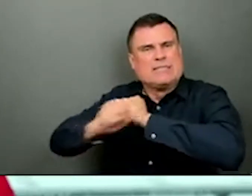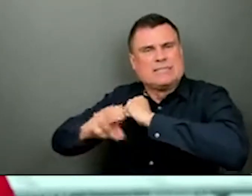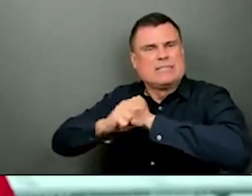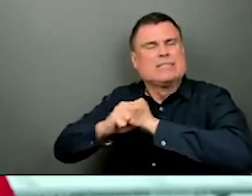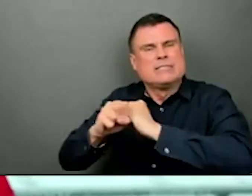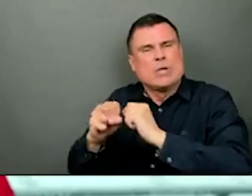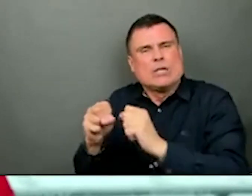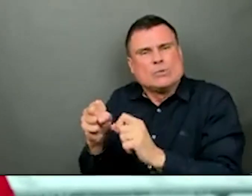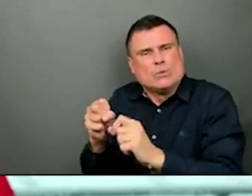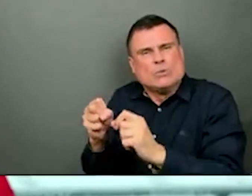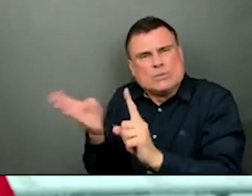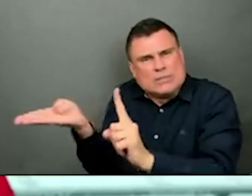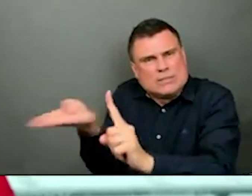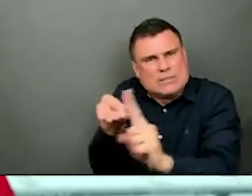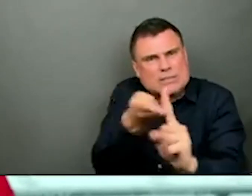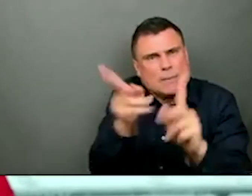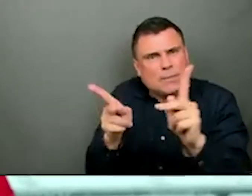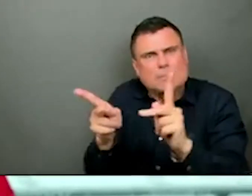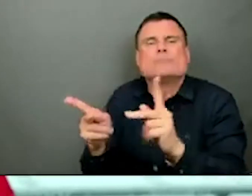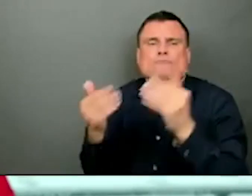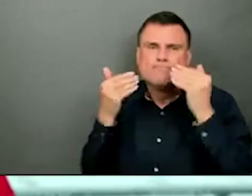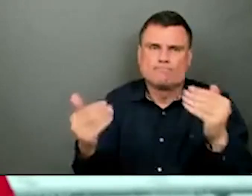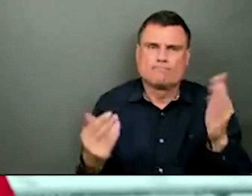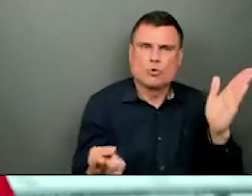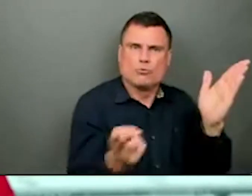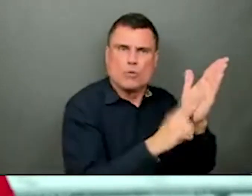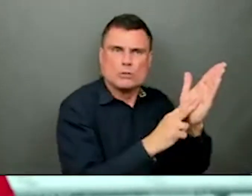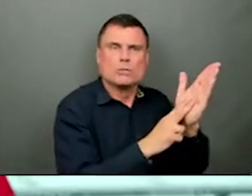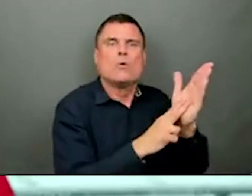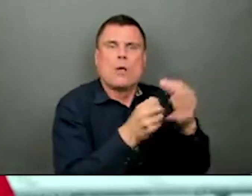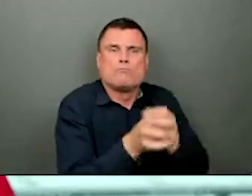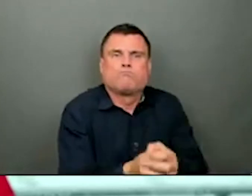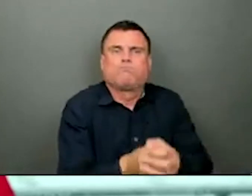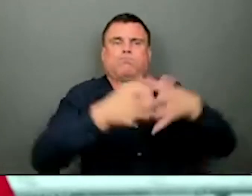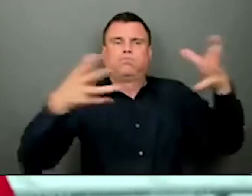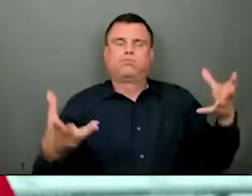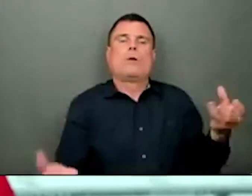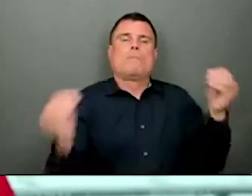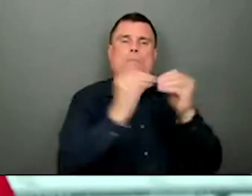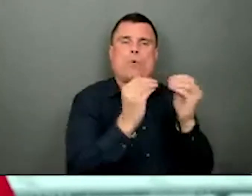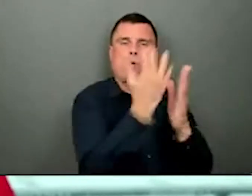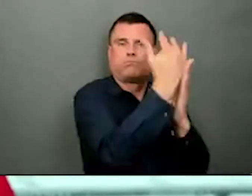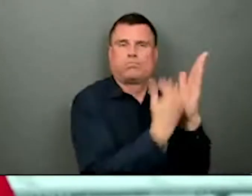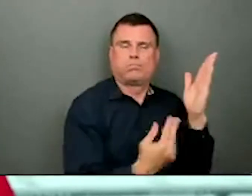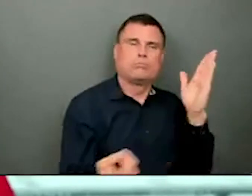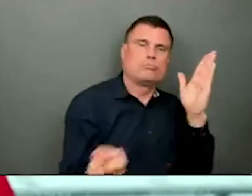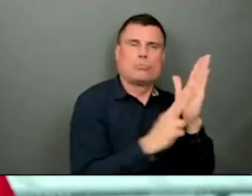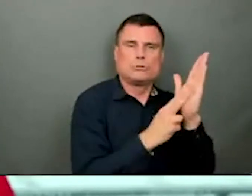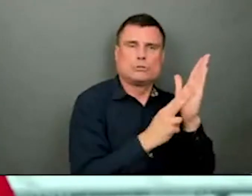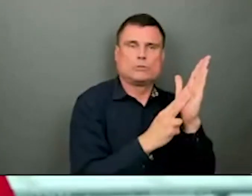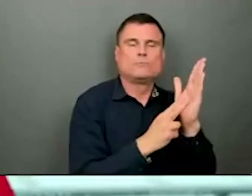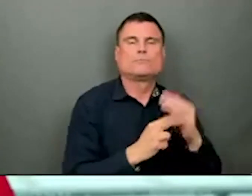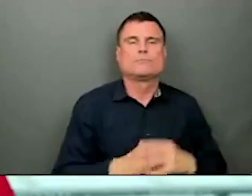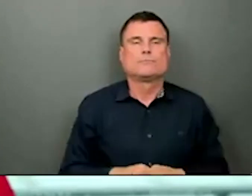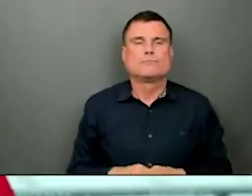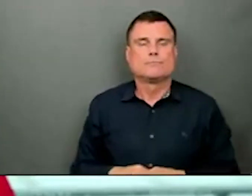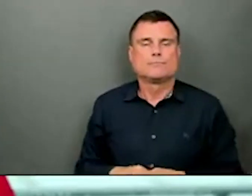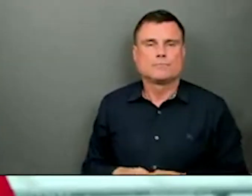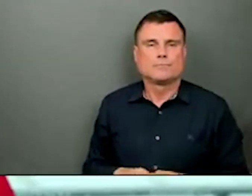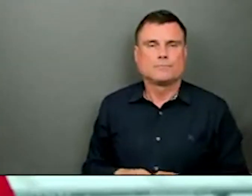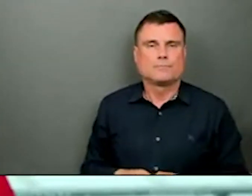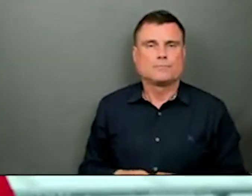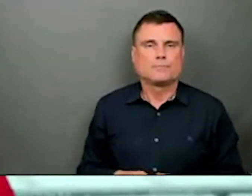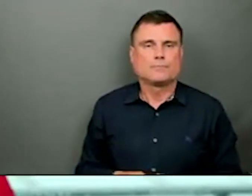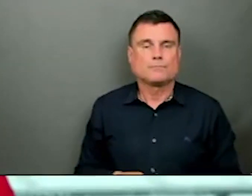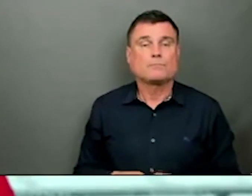in different ways to try and get people in for their immunization as the vaccines become available and the clinic